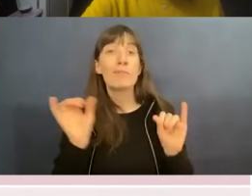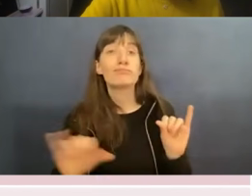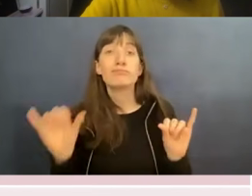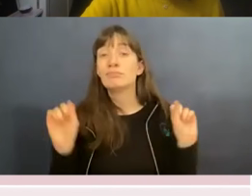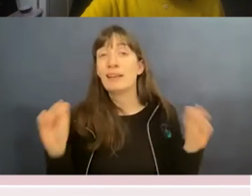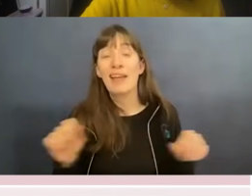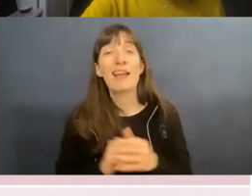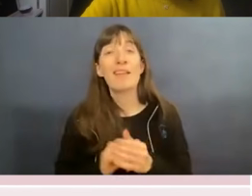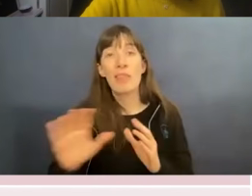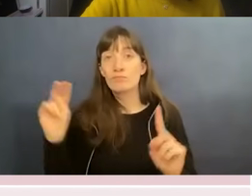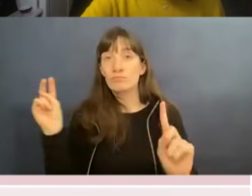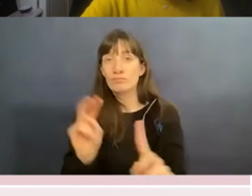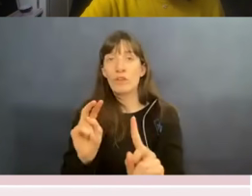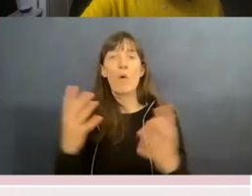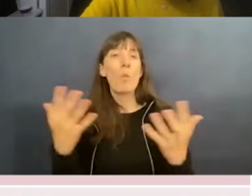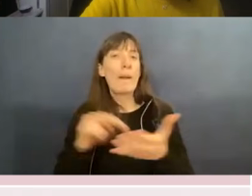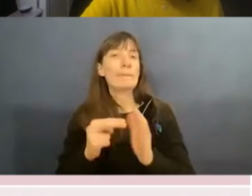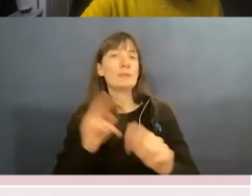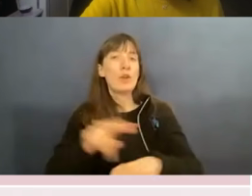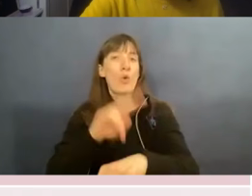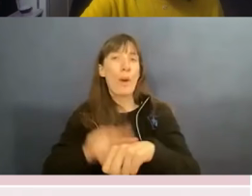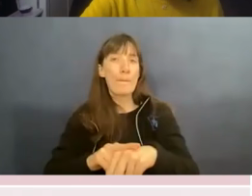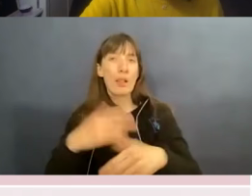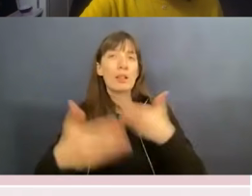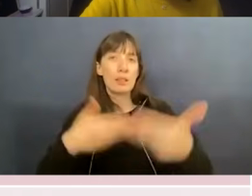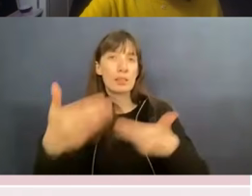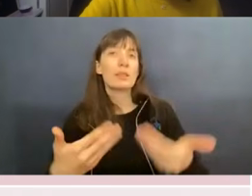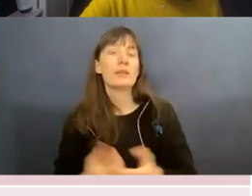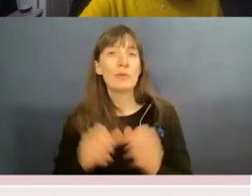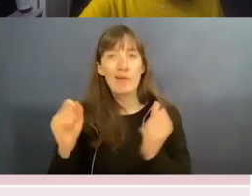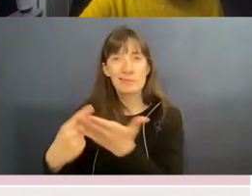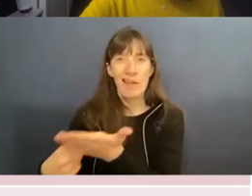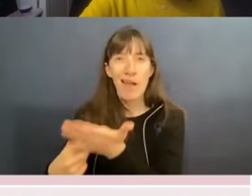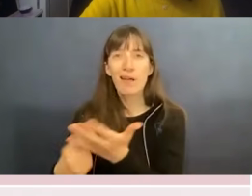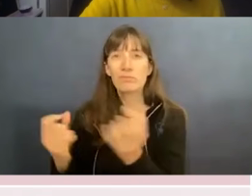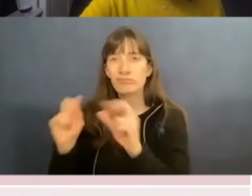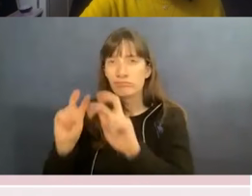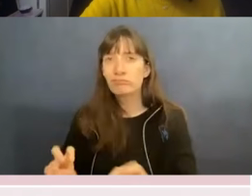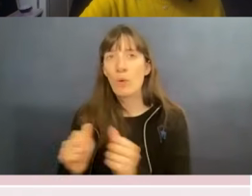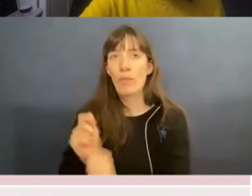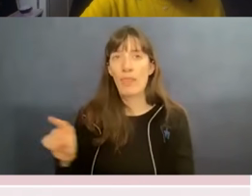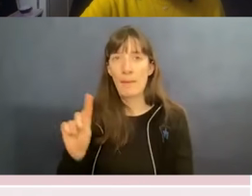those are a lot of things to talk about as well too.